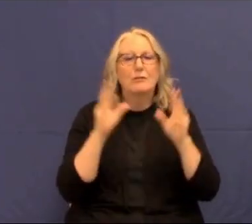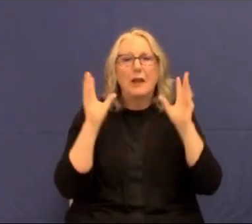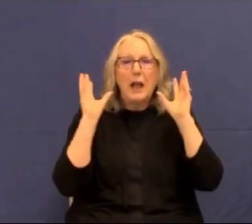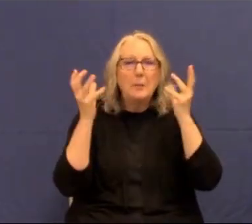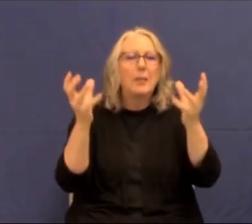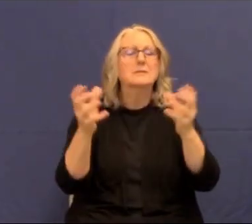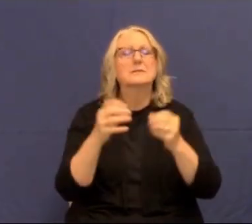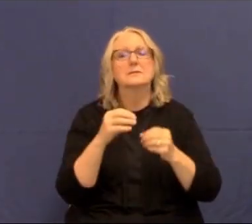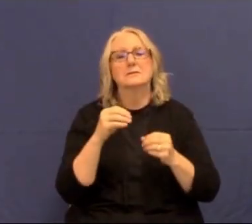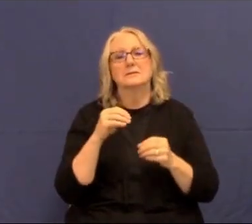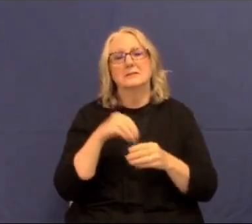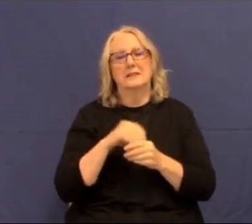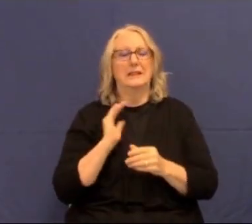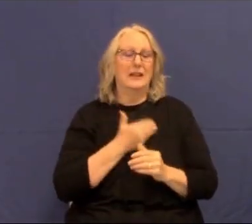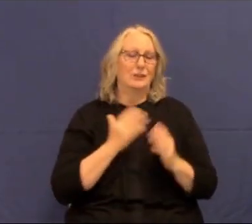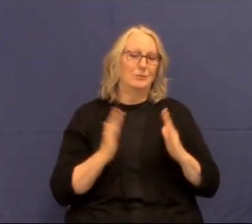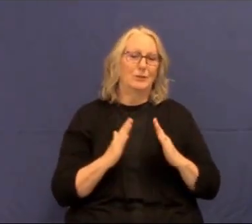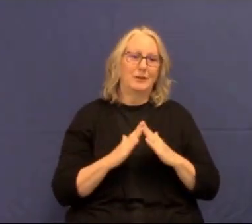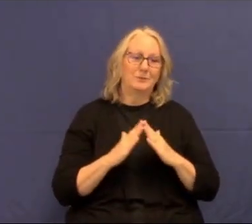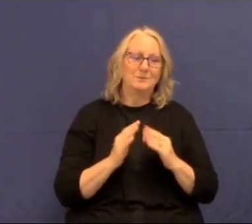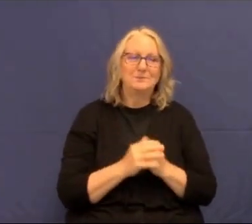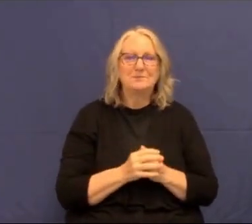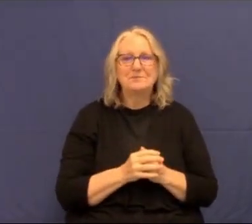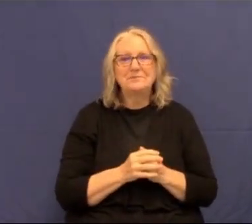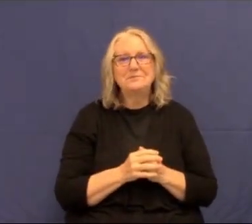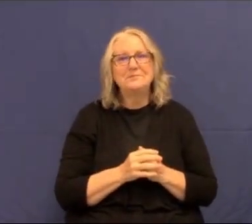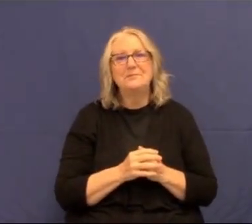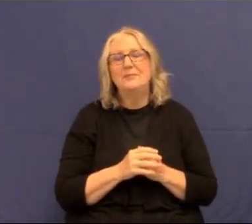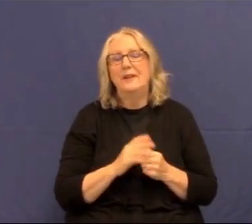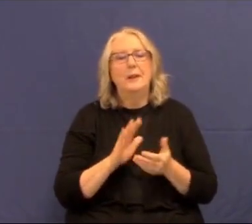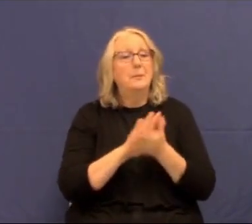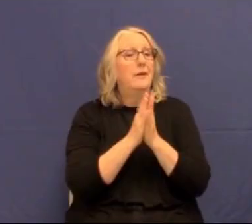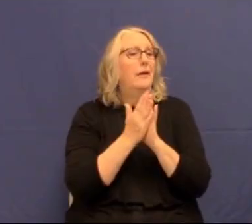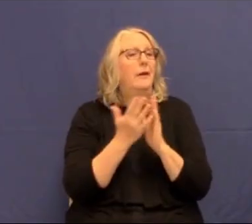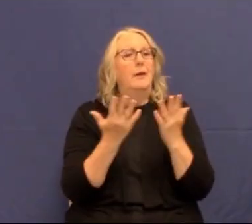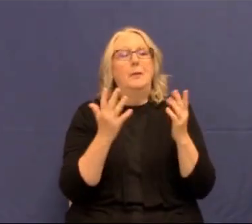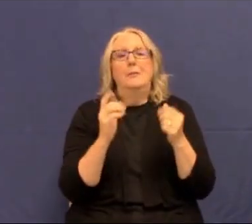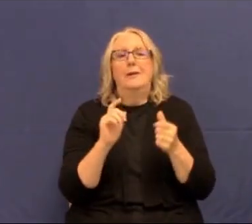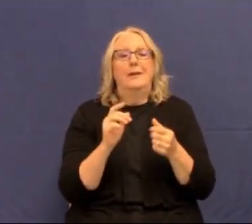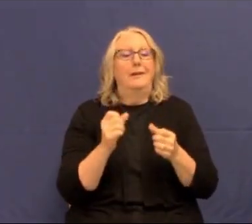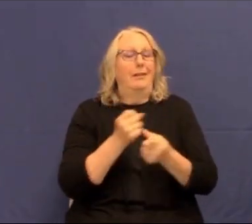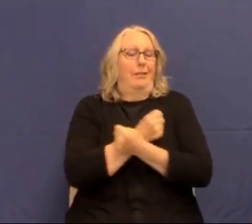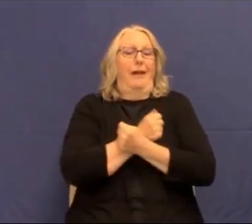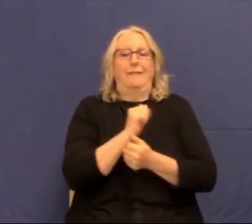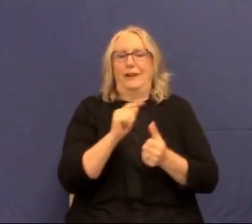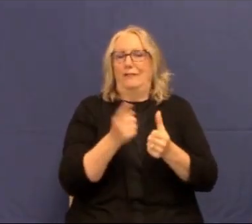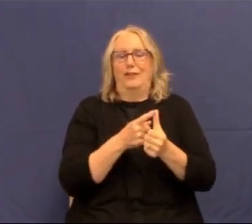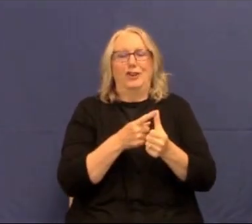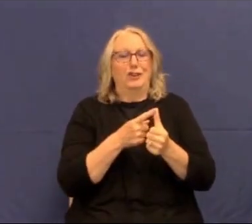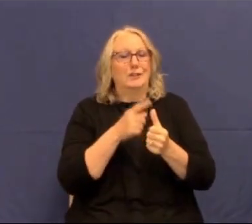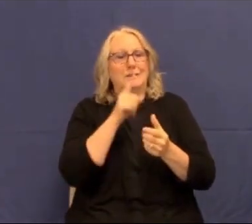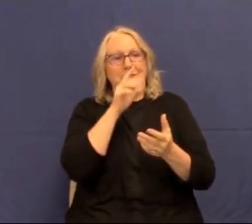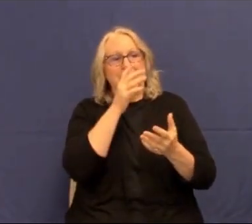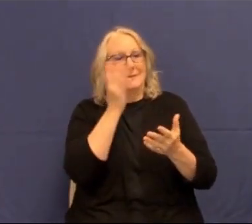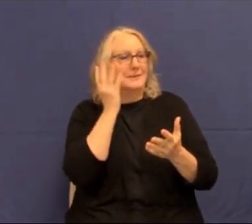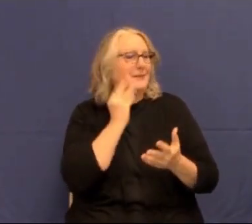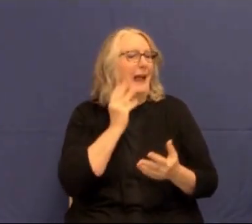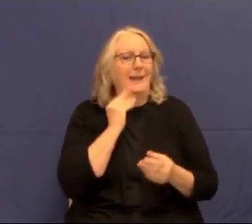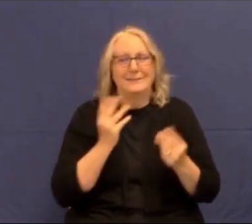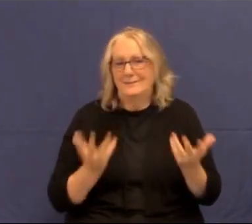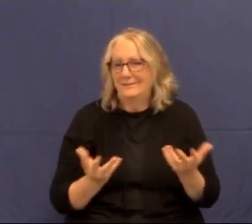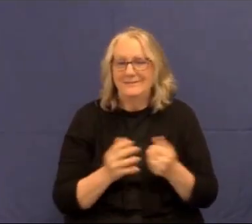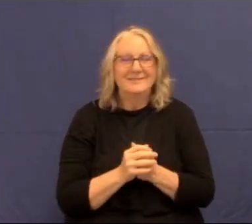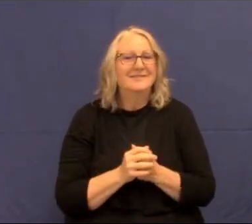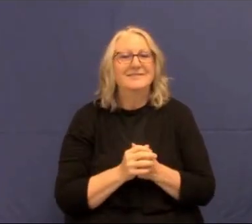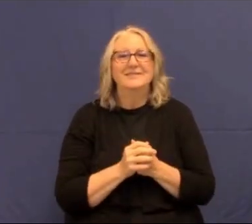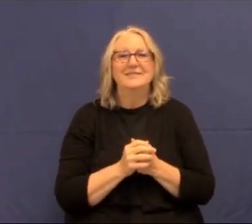part of the ambulance squad in our small town, and so it was kind of became more of a love at first sight, just